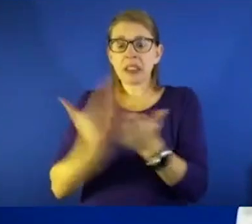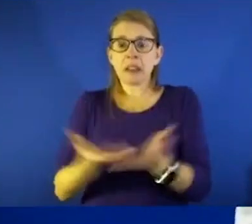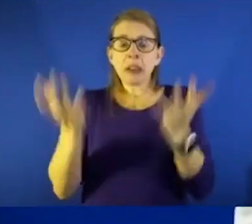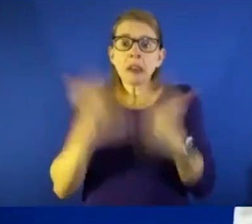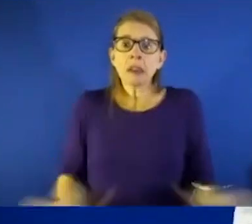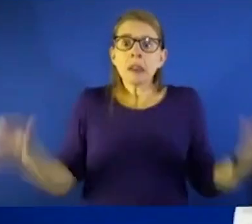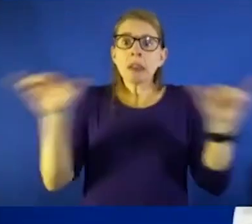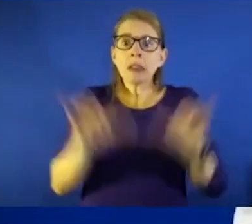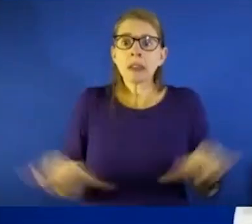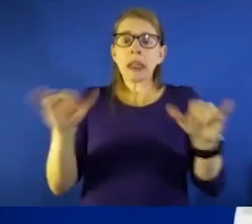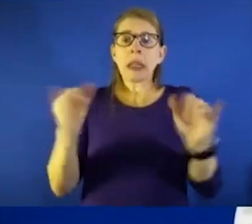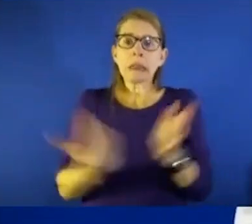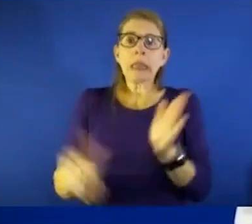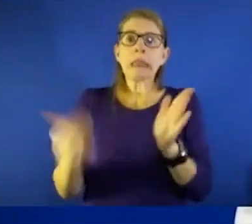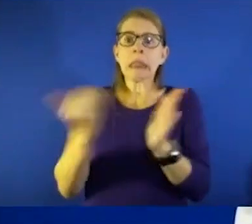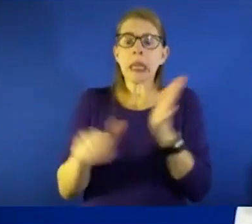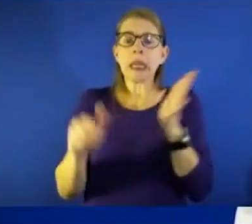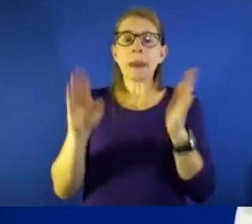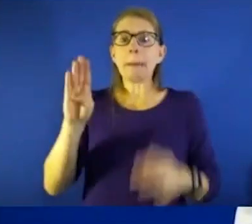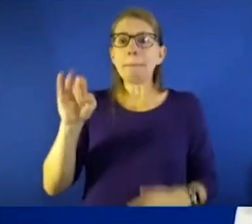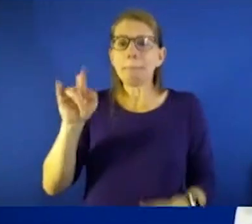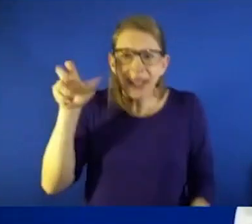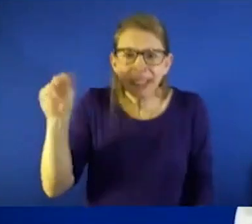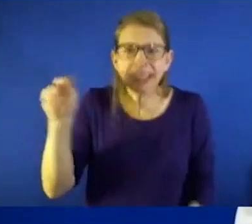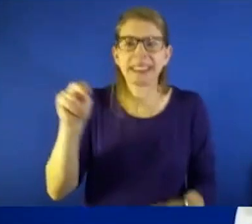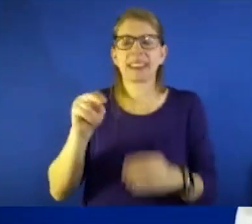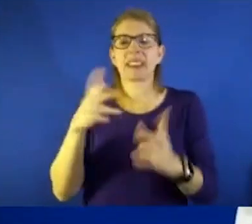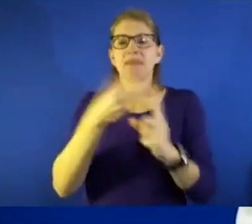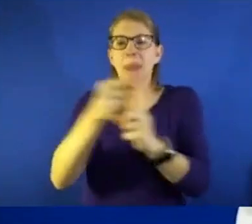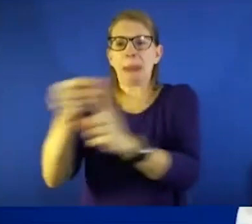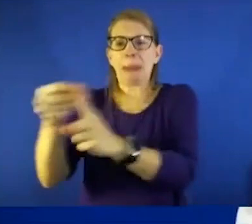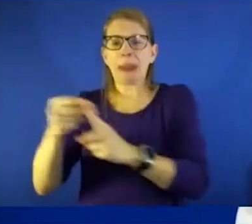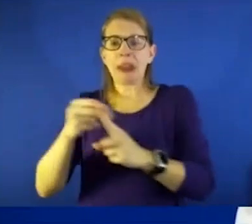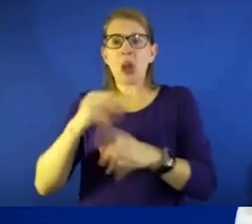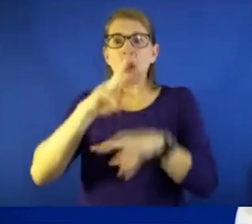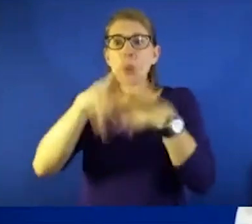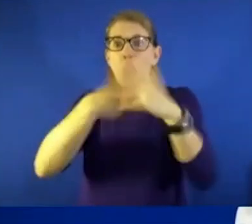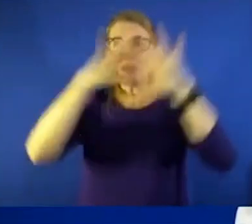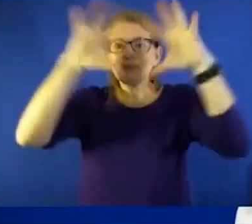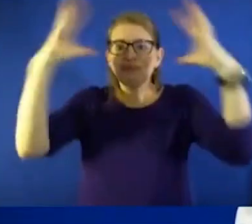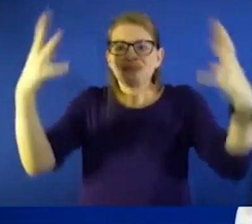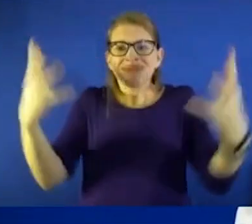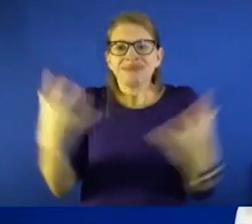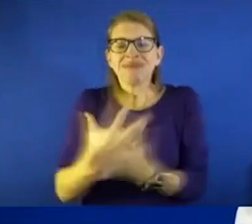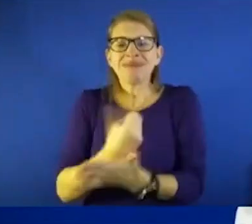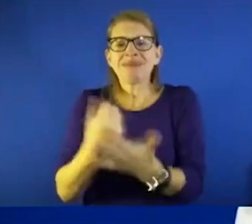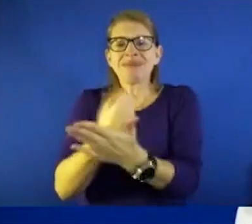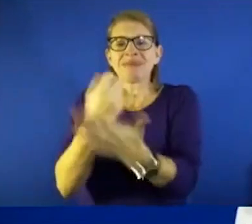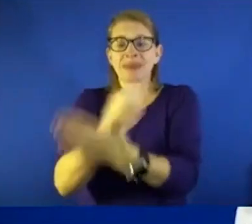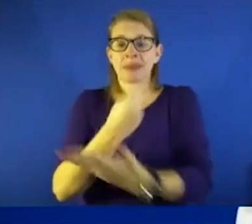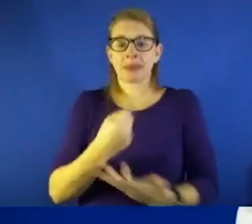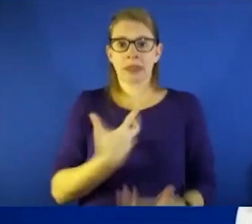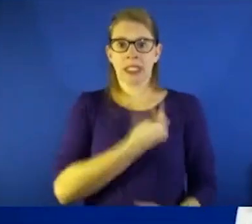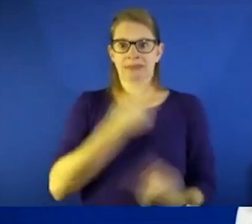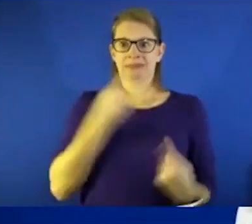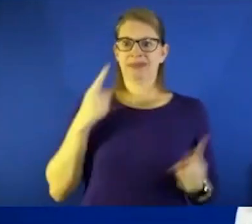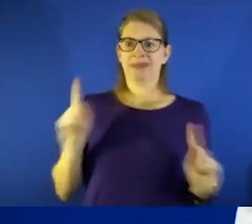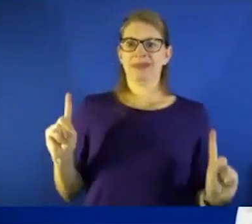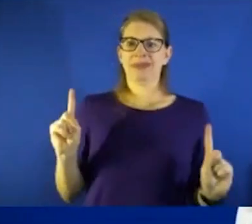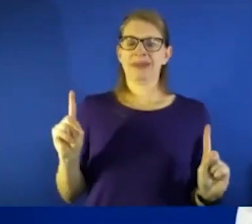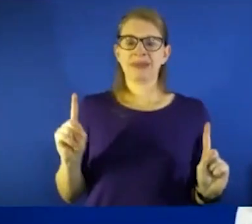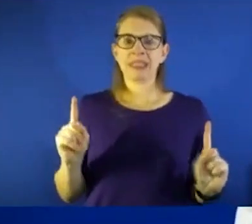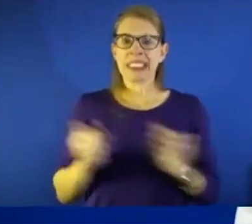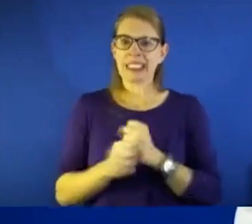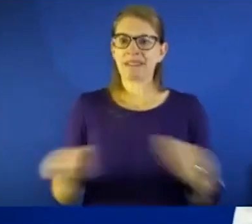with billions of doses given across the world now how safe these vaccinations are? It's just amazing to me that people still want